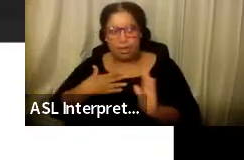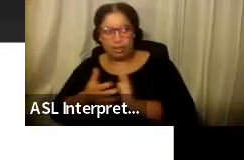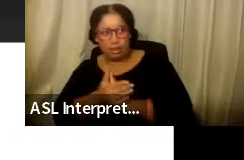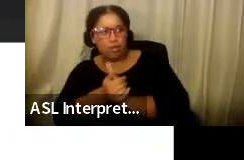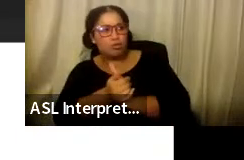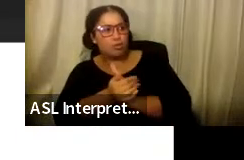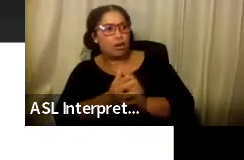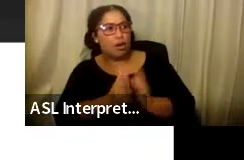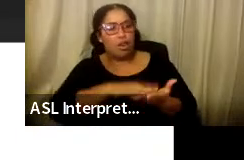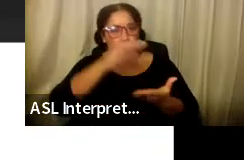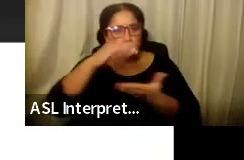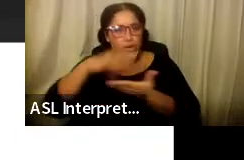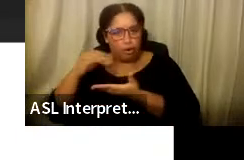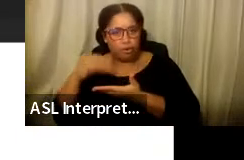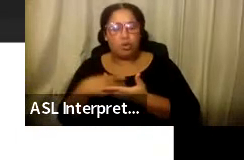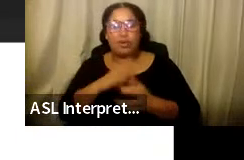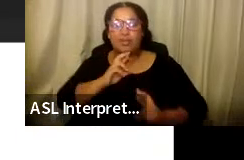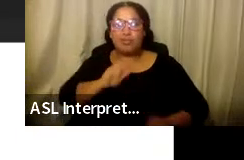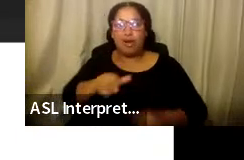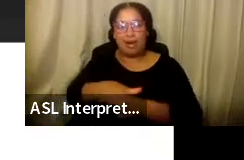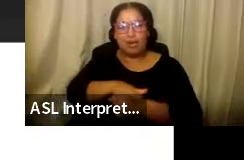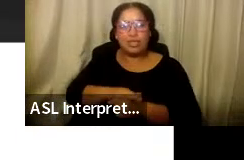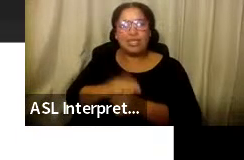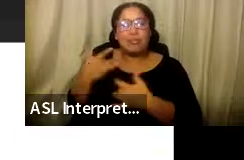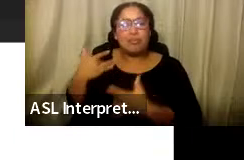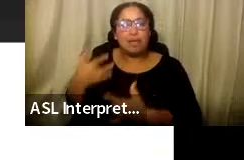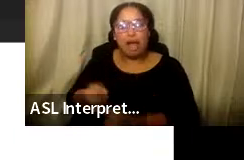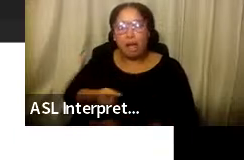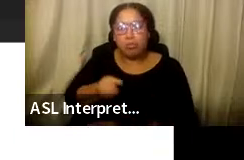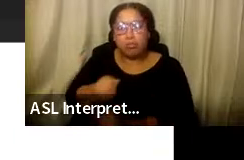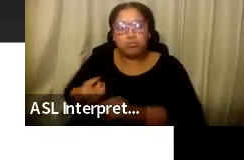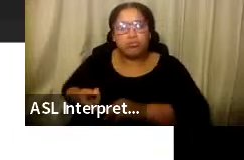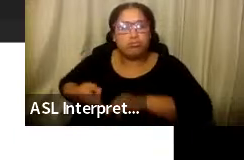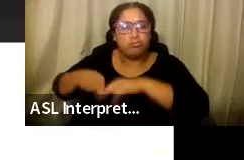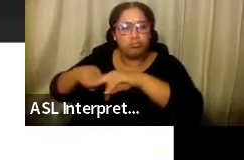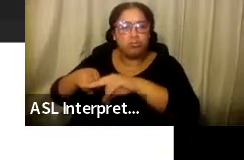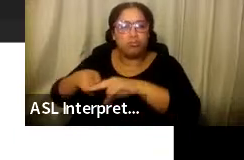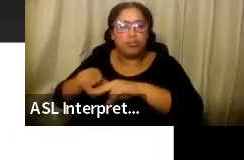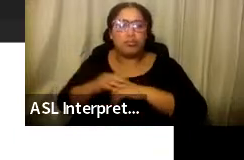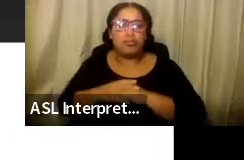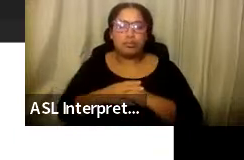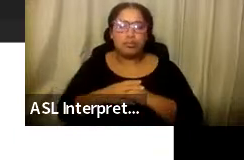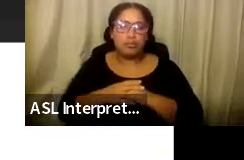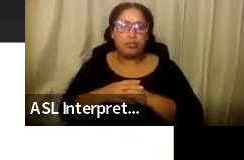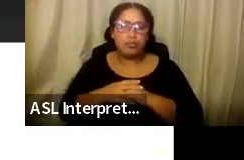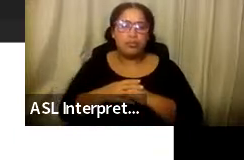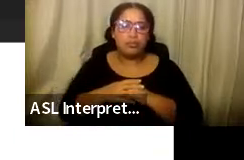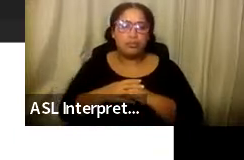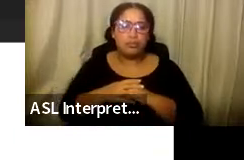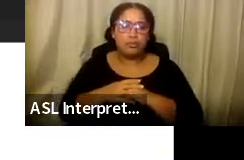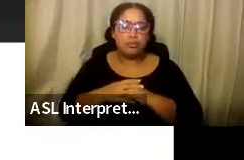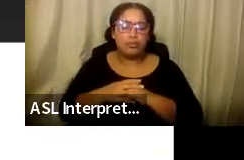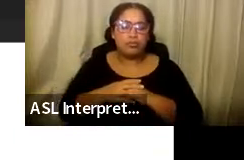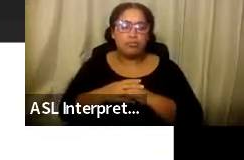more quickly to those areas that are having more significant surges and outbreaks.